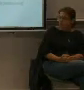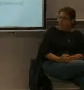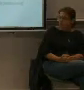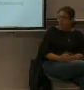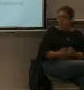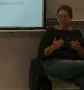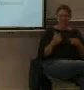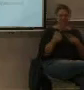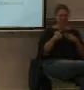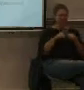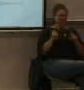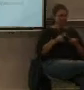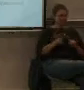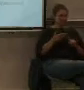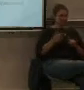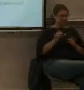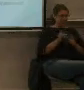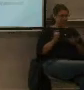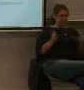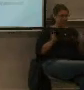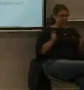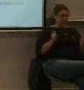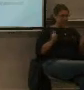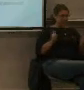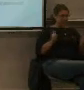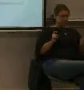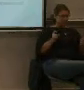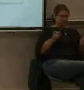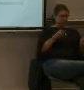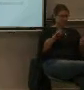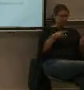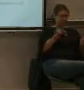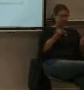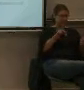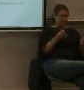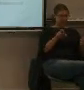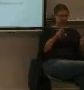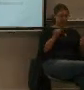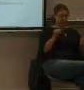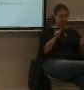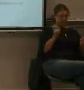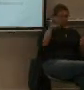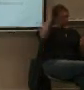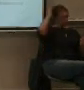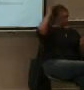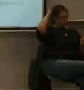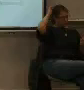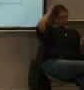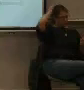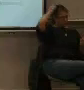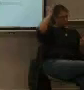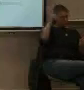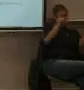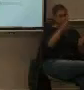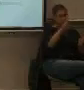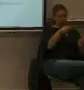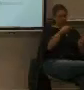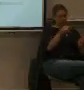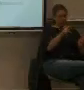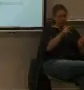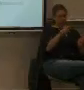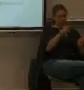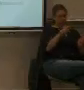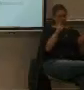So there's different things that alter the uptake rate, because uptake rate's not happening